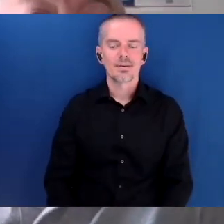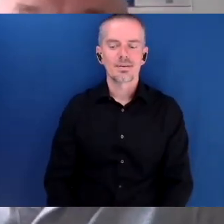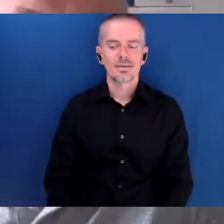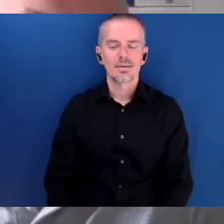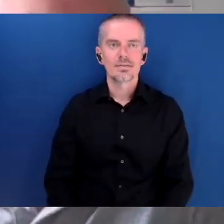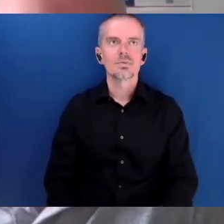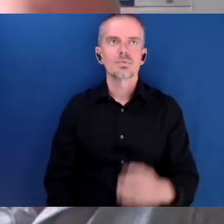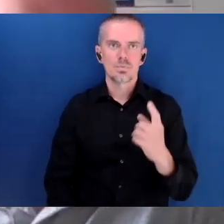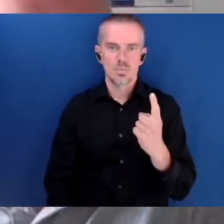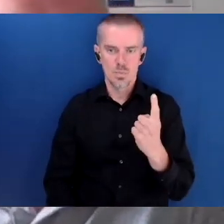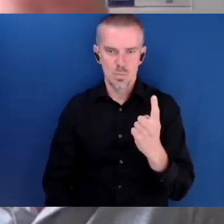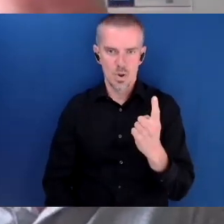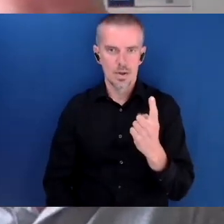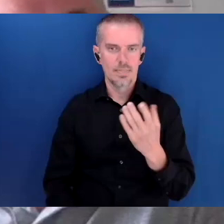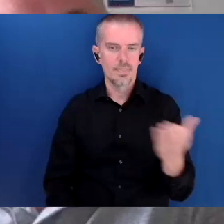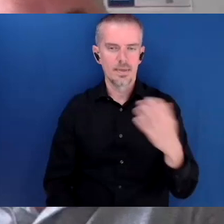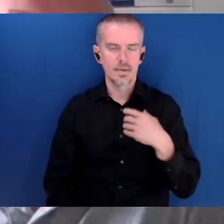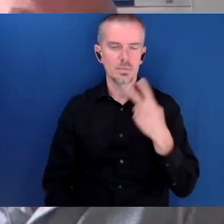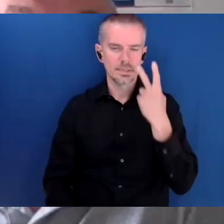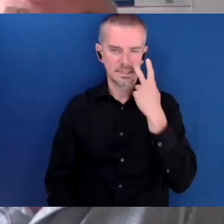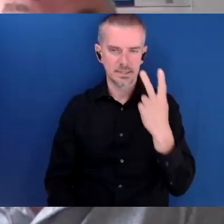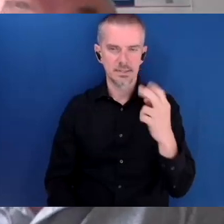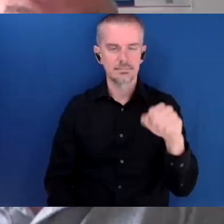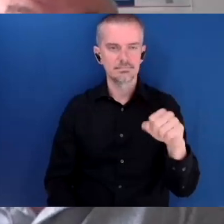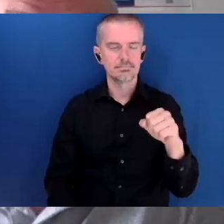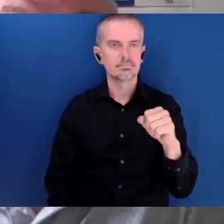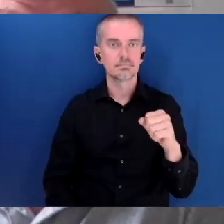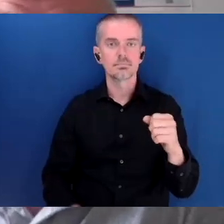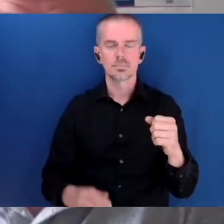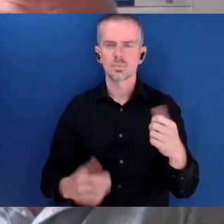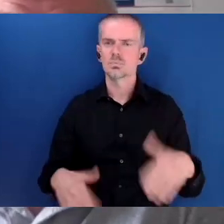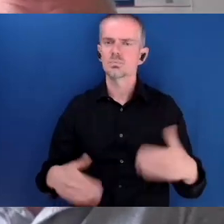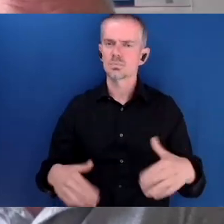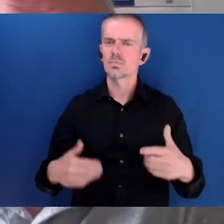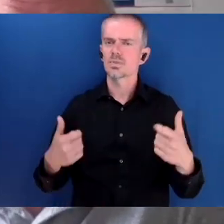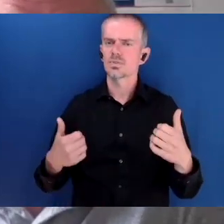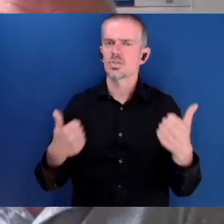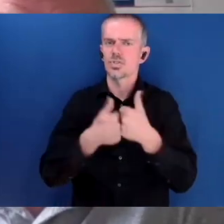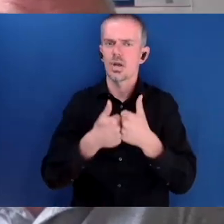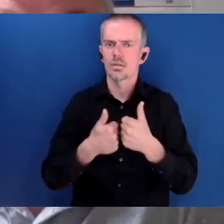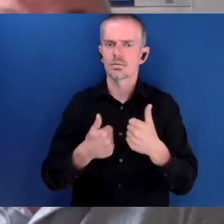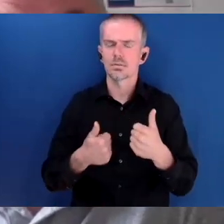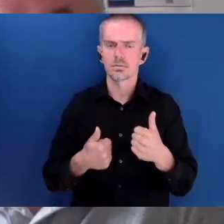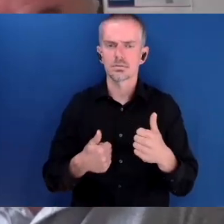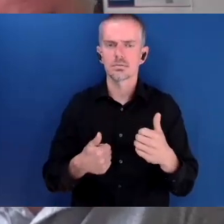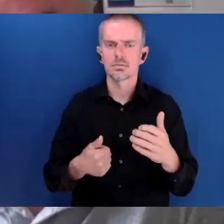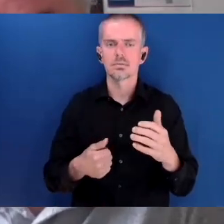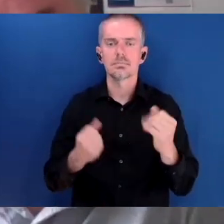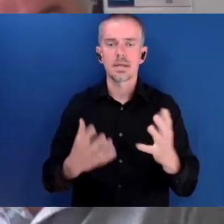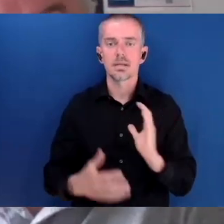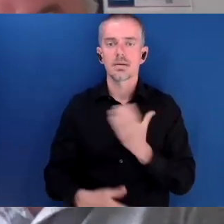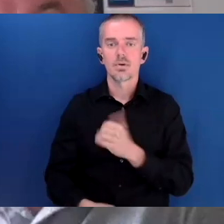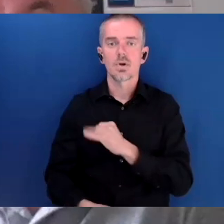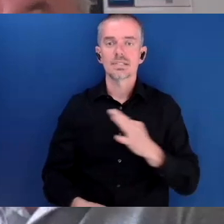One of the things that we are seeing, and it's a fairly large challenge right now that we have as an agency, is a lot of our staff